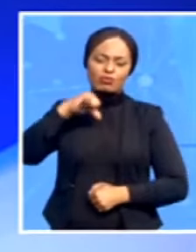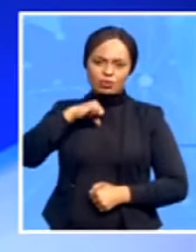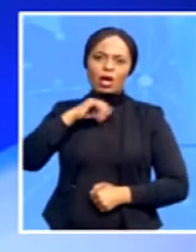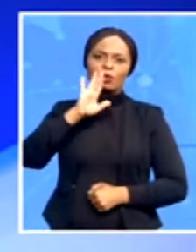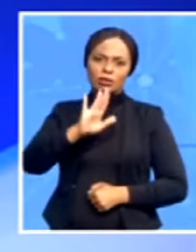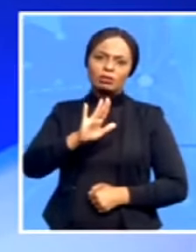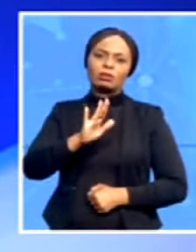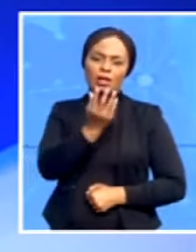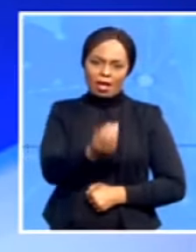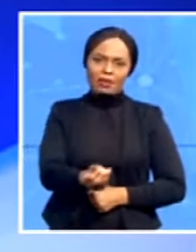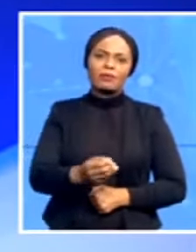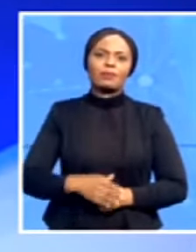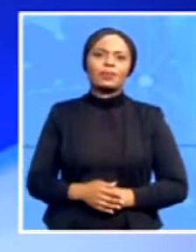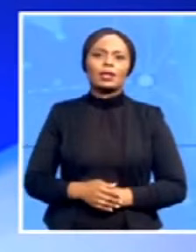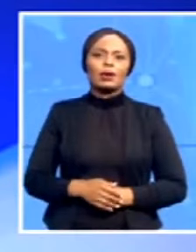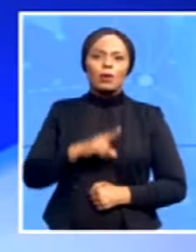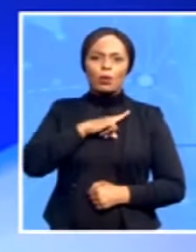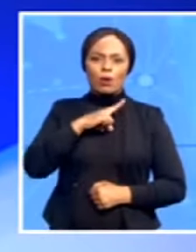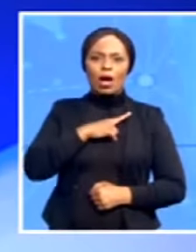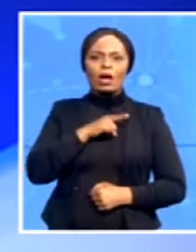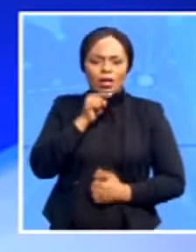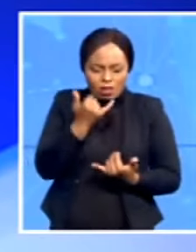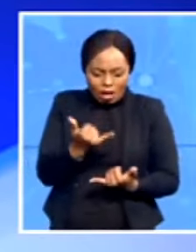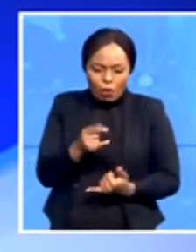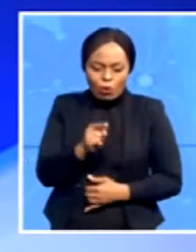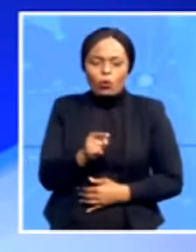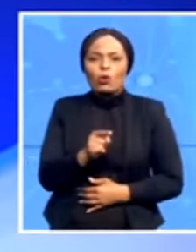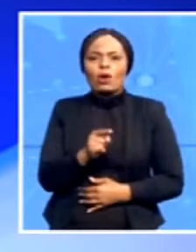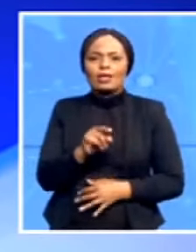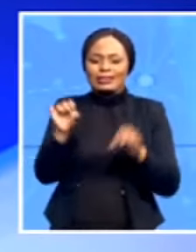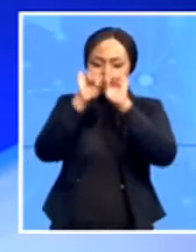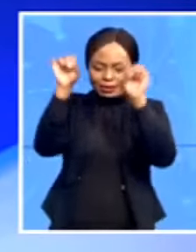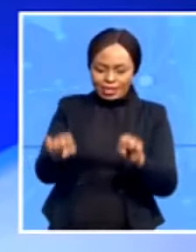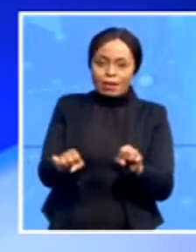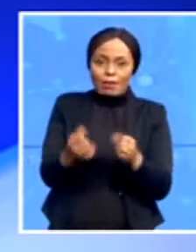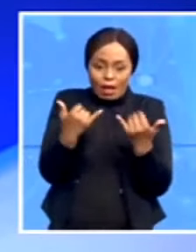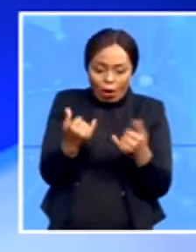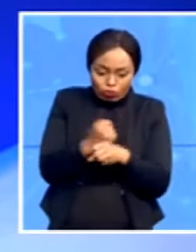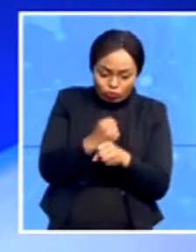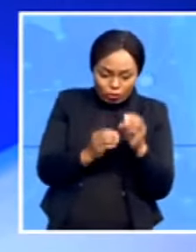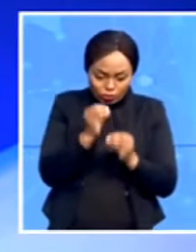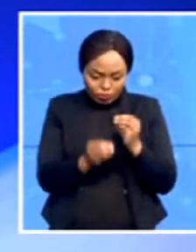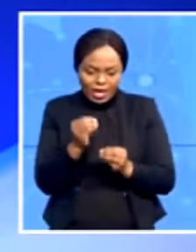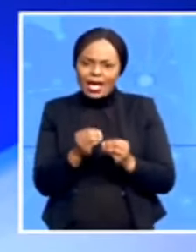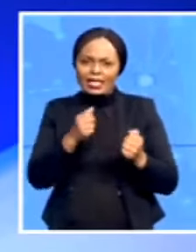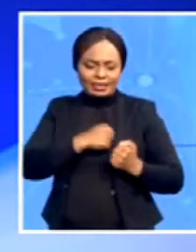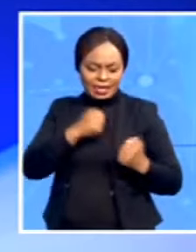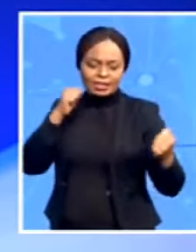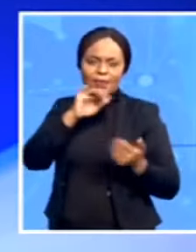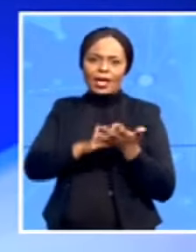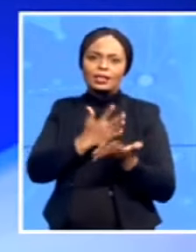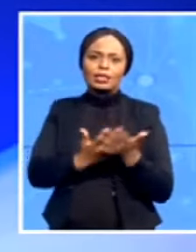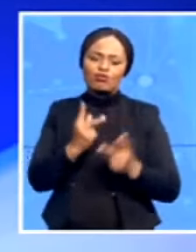place do allow for very transparent processes. People can actually see what is